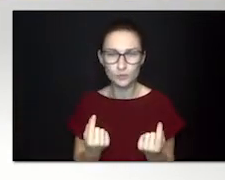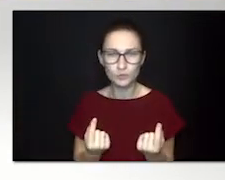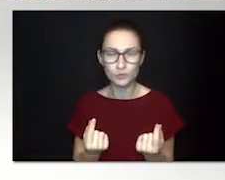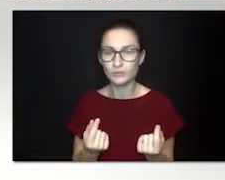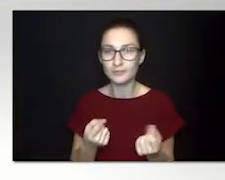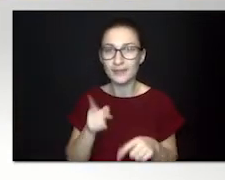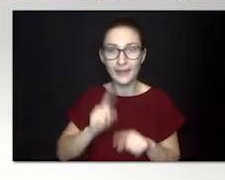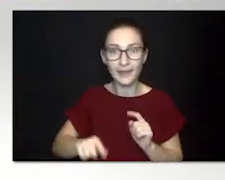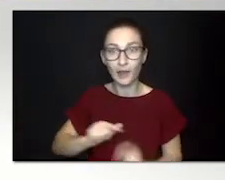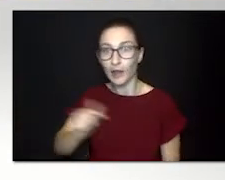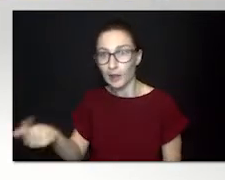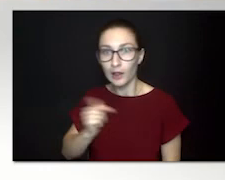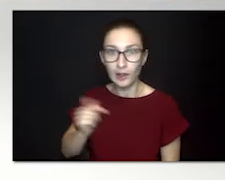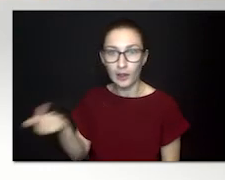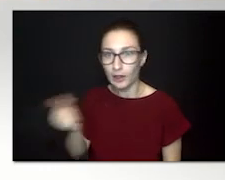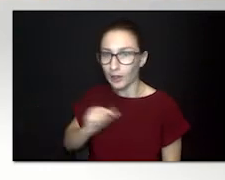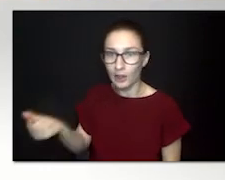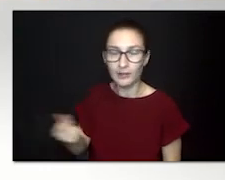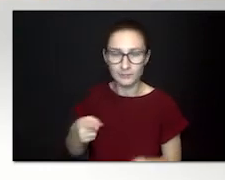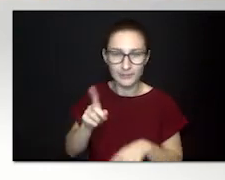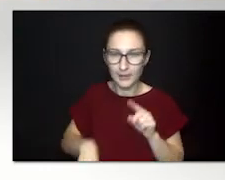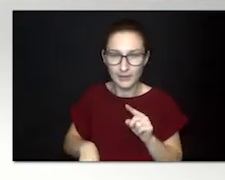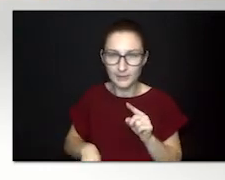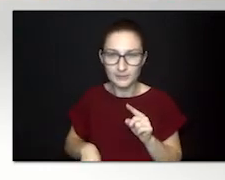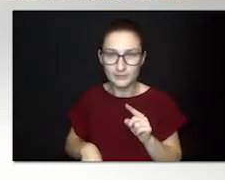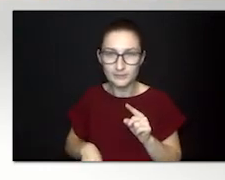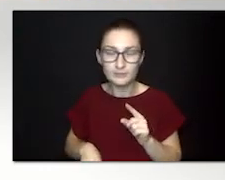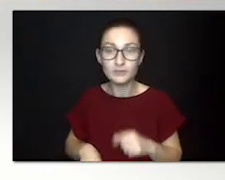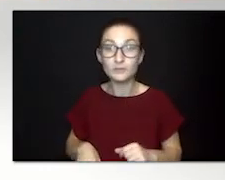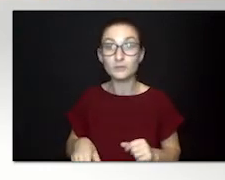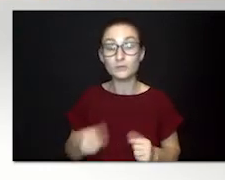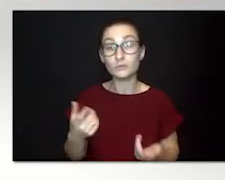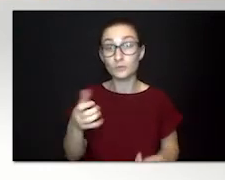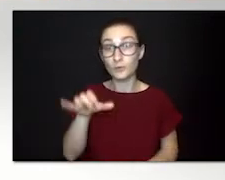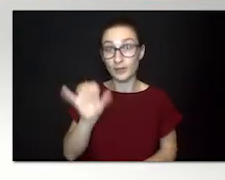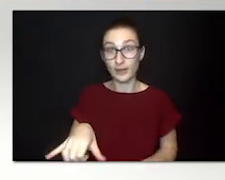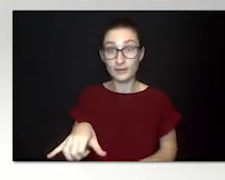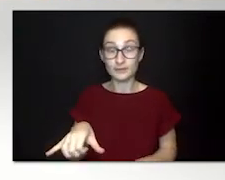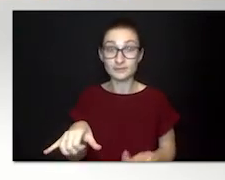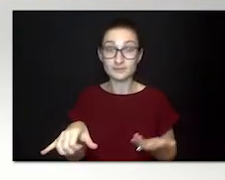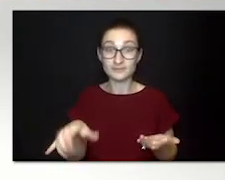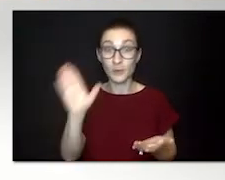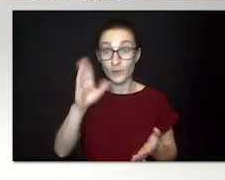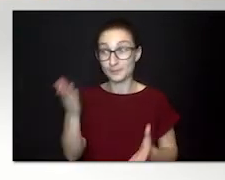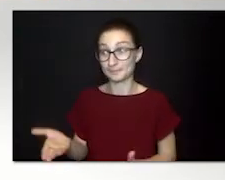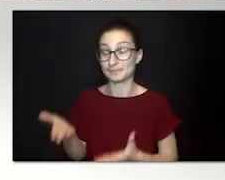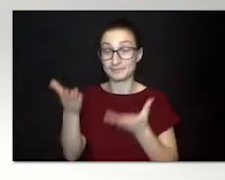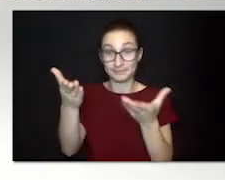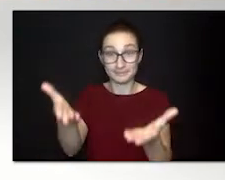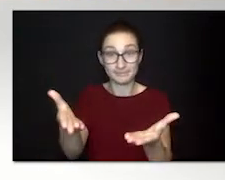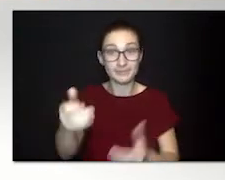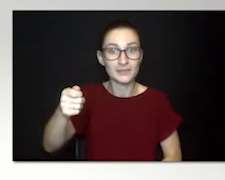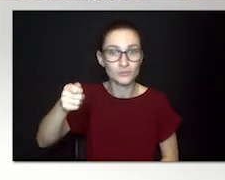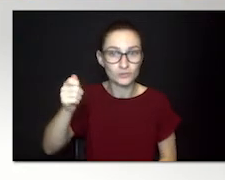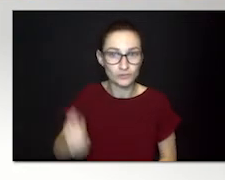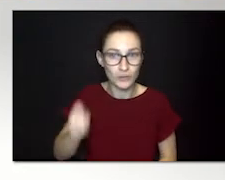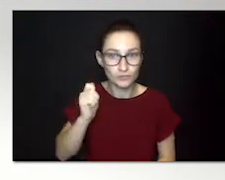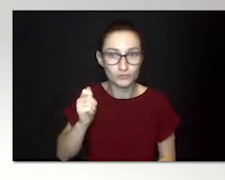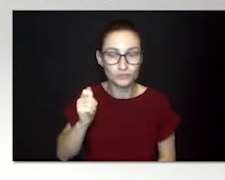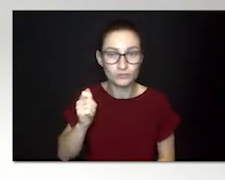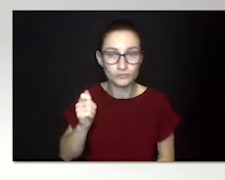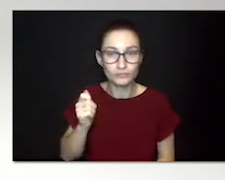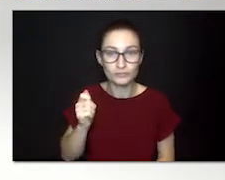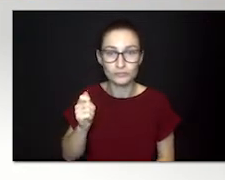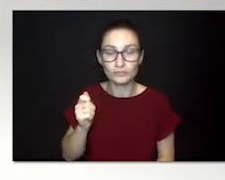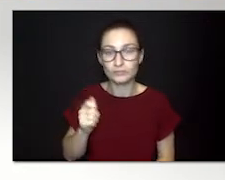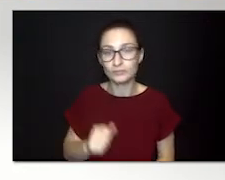supposed to do? They can't flip back and forth and, put someone's health at risk. So then that's something that would end up going back to the judge because the judge would have